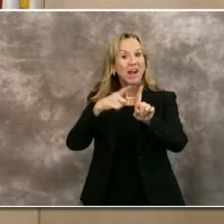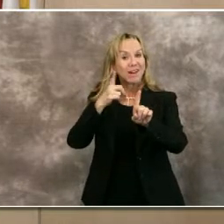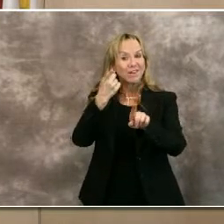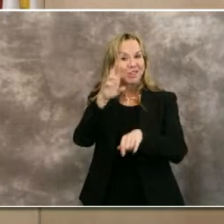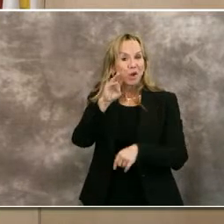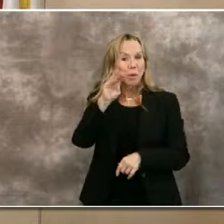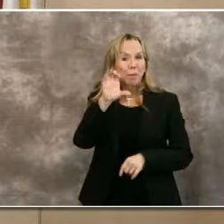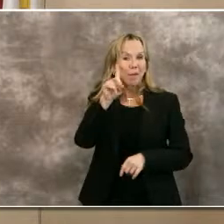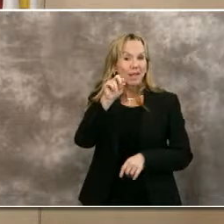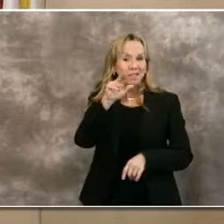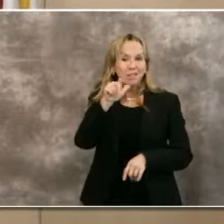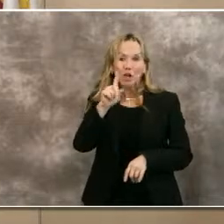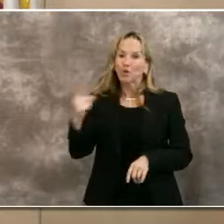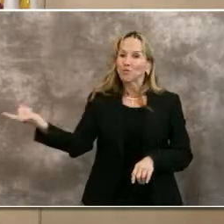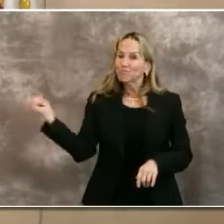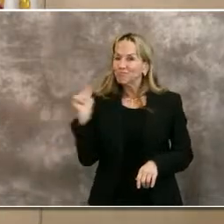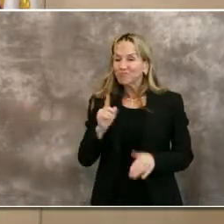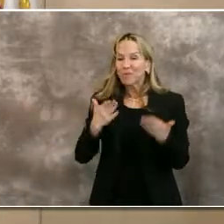information.